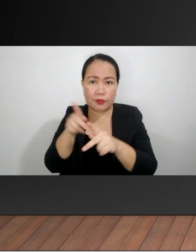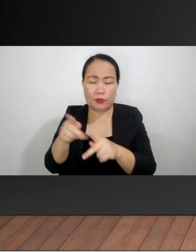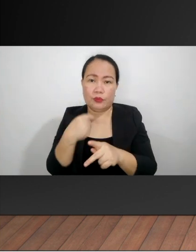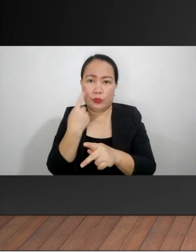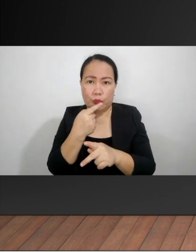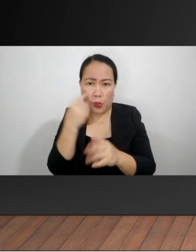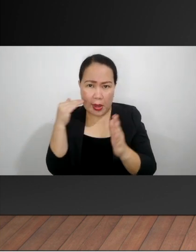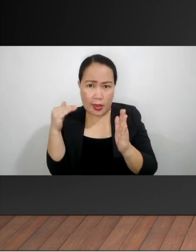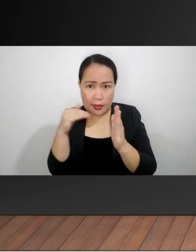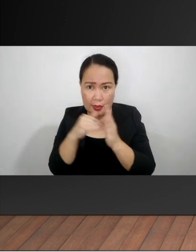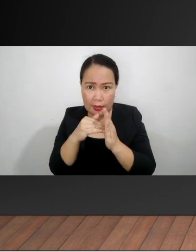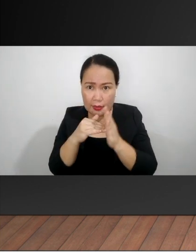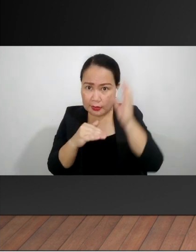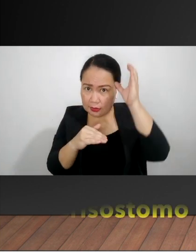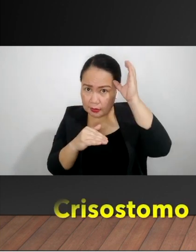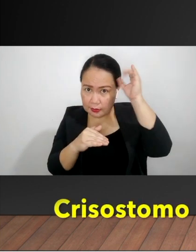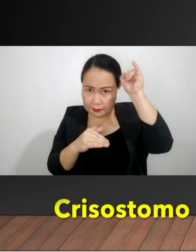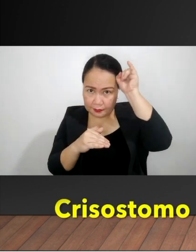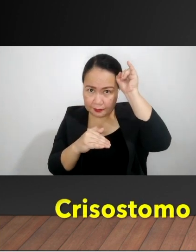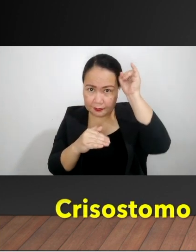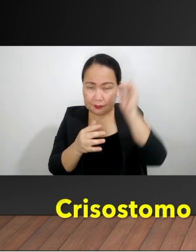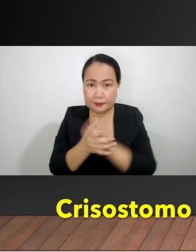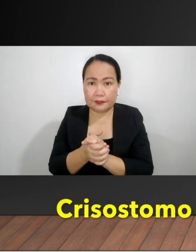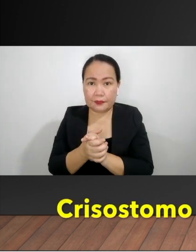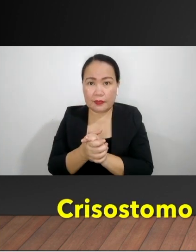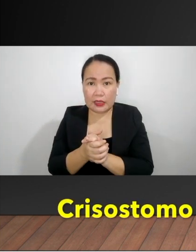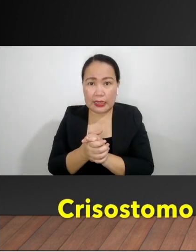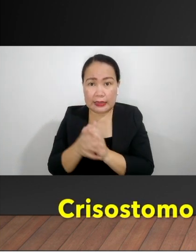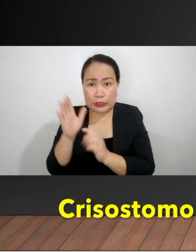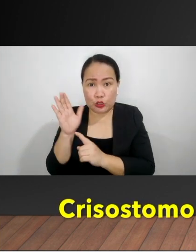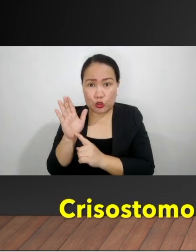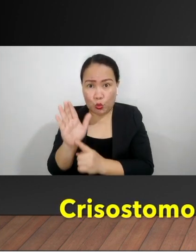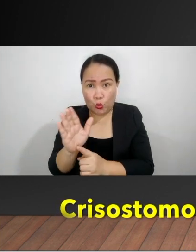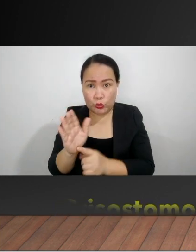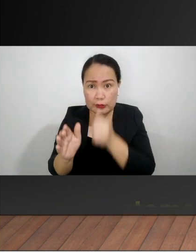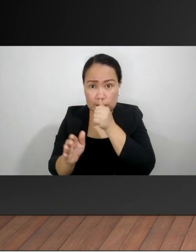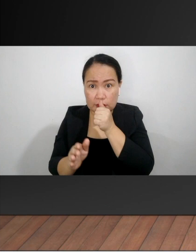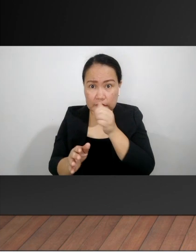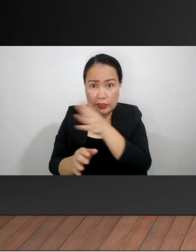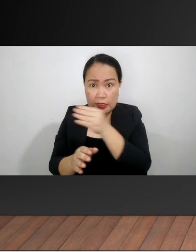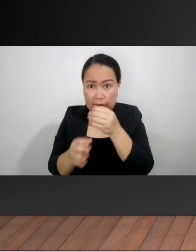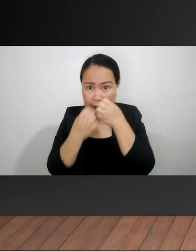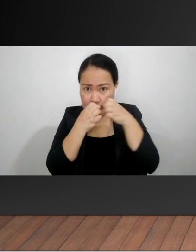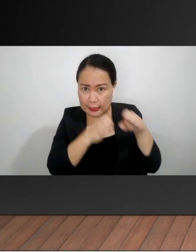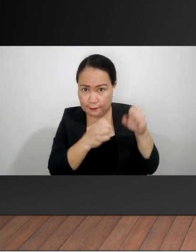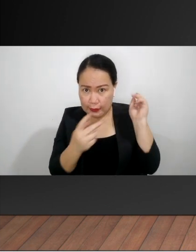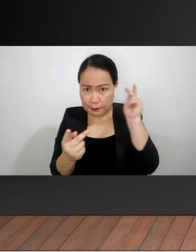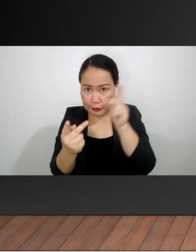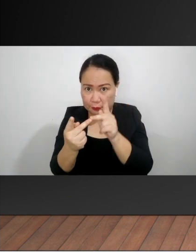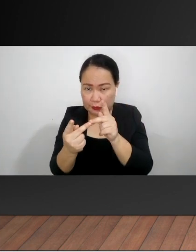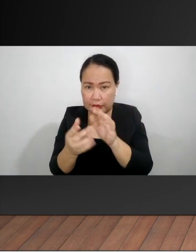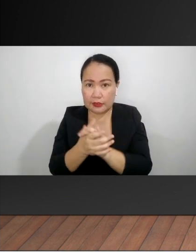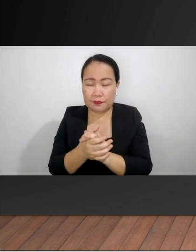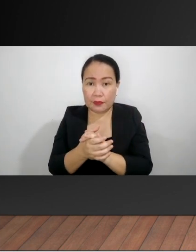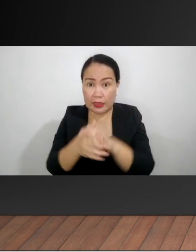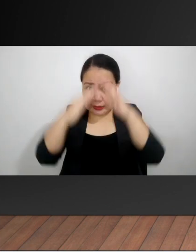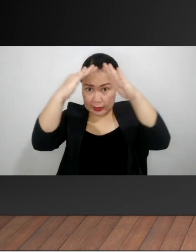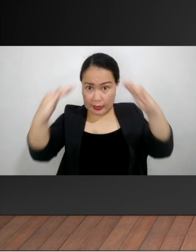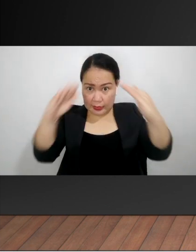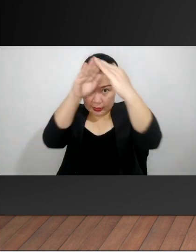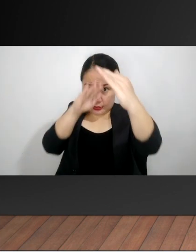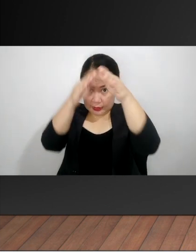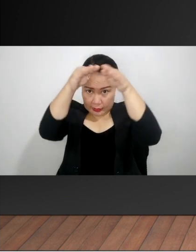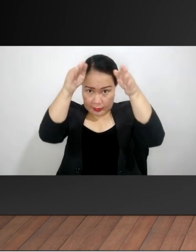people who have ill will towards Ibarra. He reveals their secret and evil intentions. The derrick